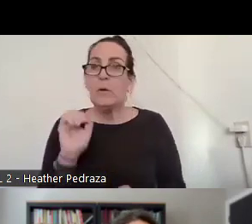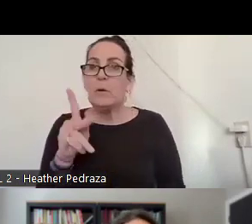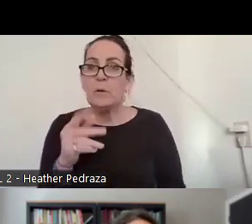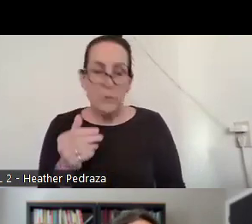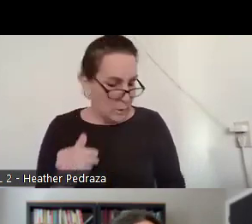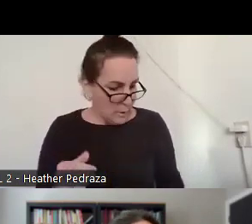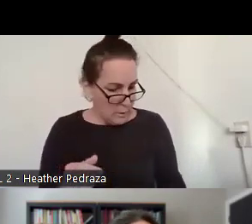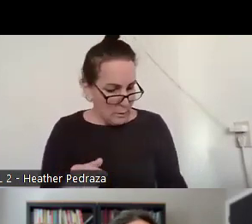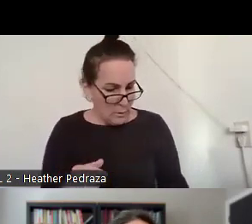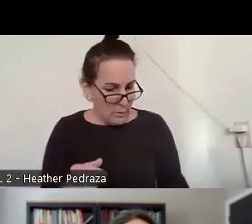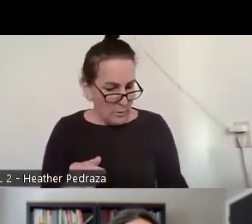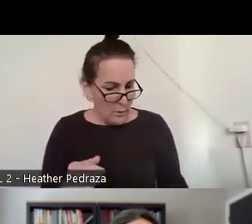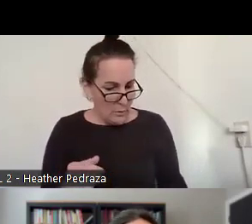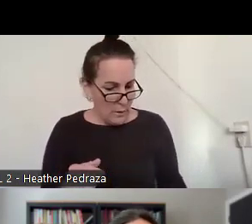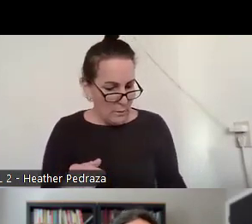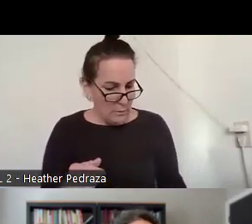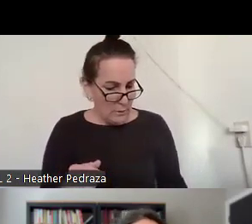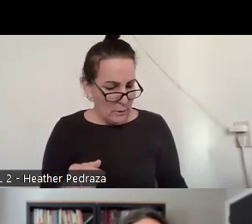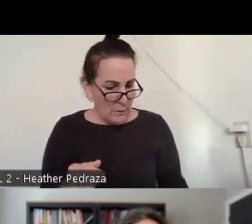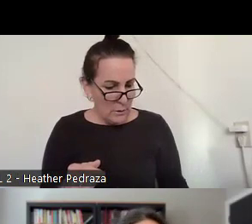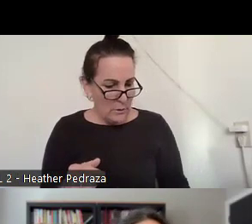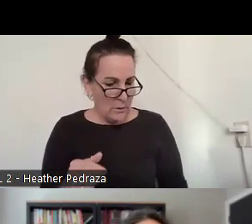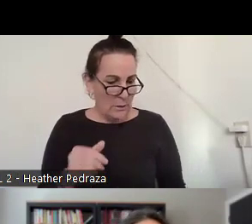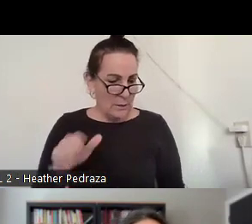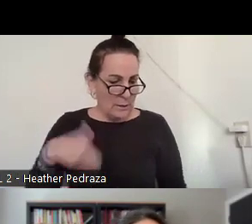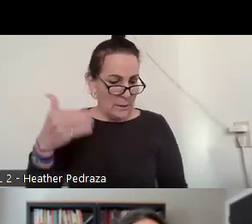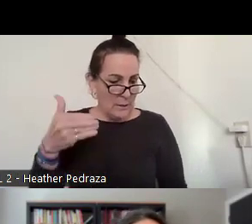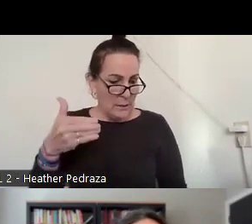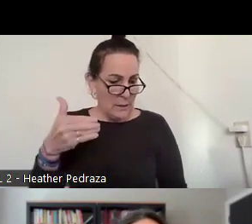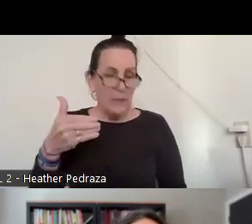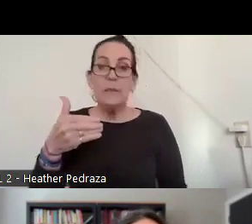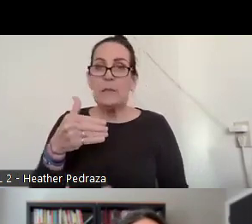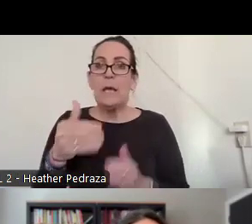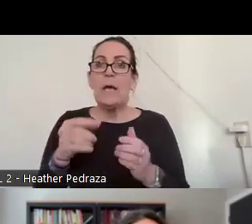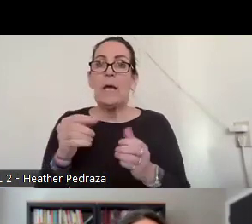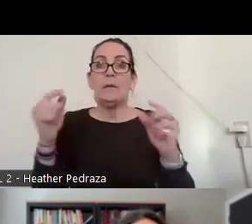midpoint evaluation of the MPA. If I could get the next slide, please.